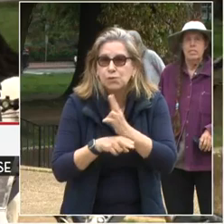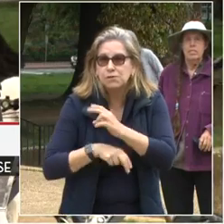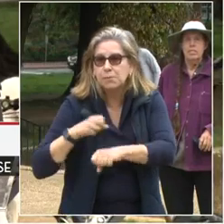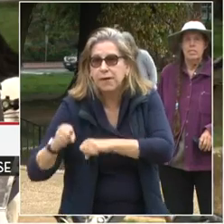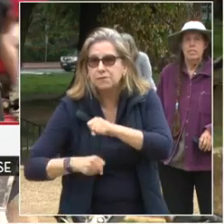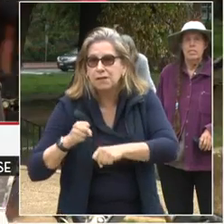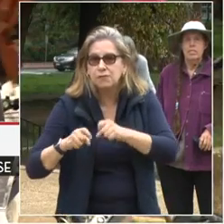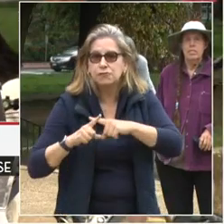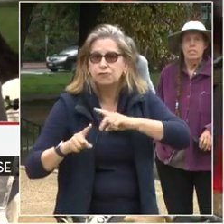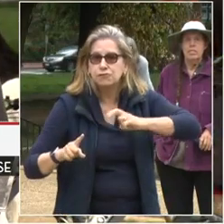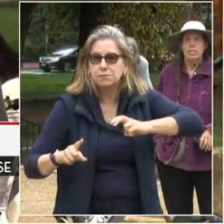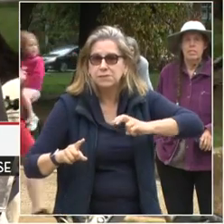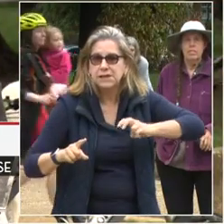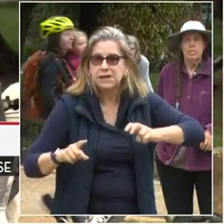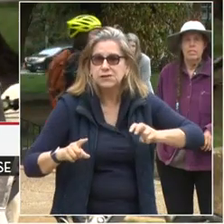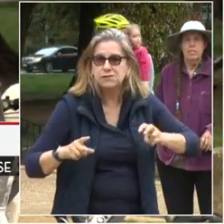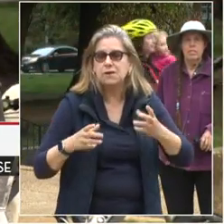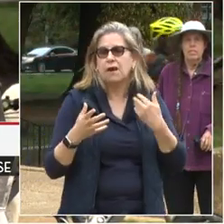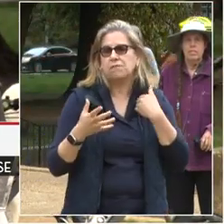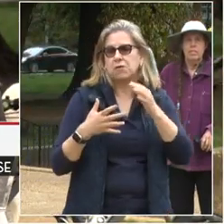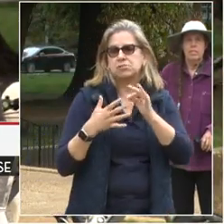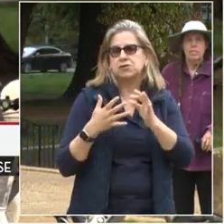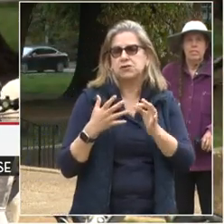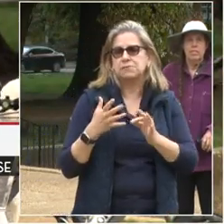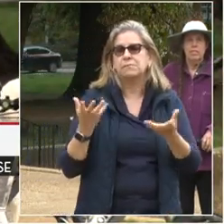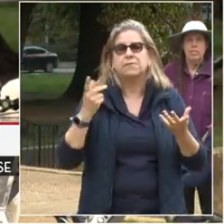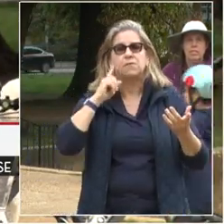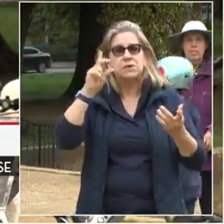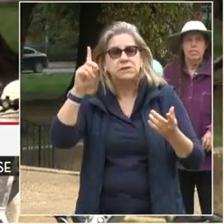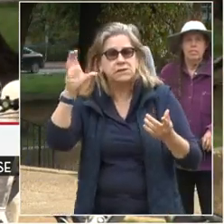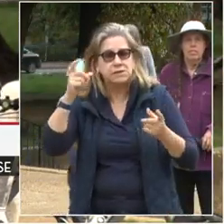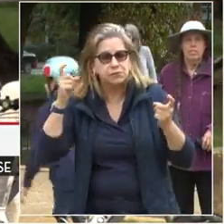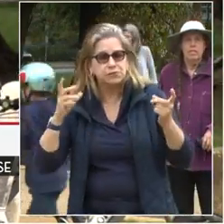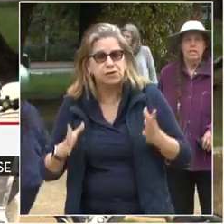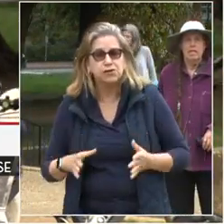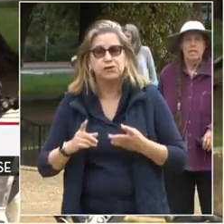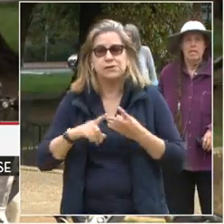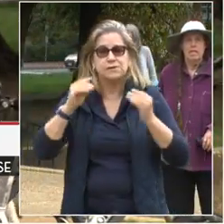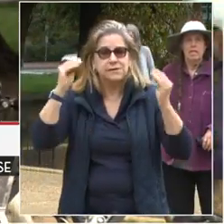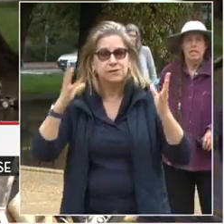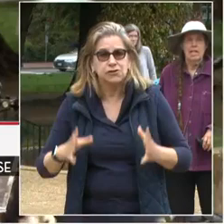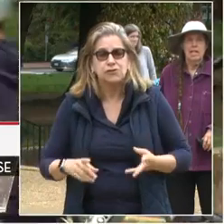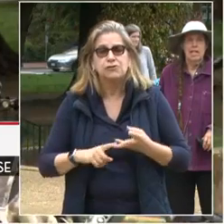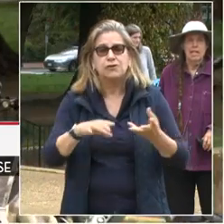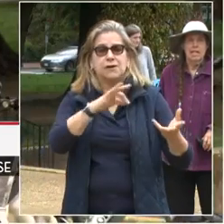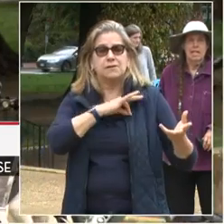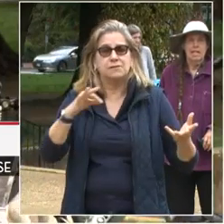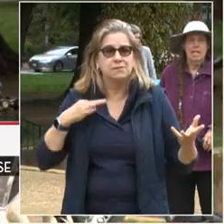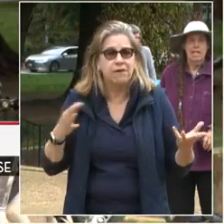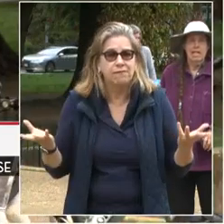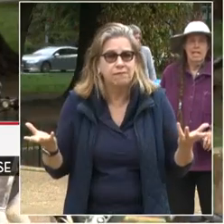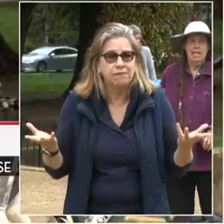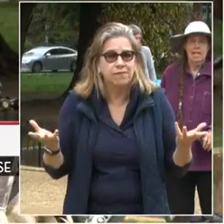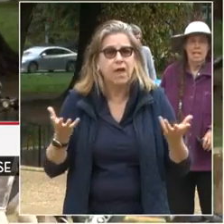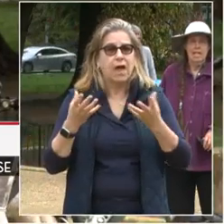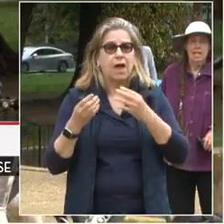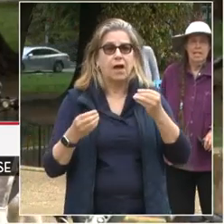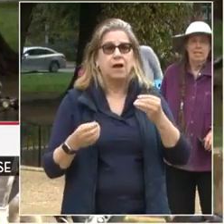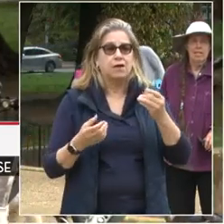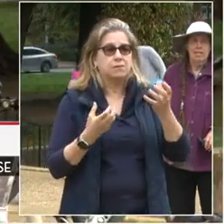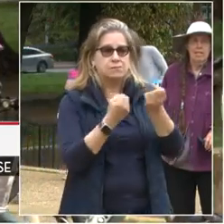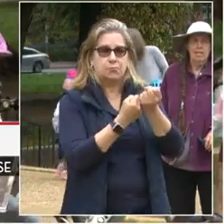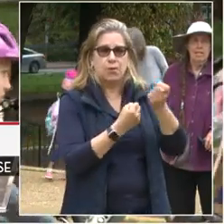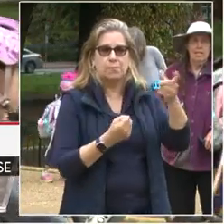and for our administrators and for the staff. And it also helps the efforts, our efforts for Mayor Bowser's sustainability